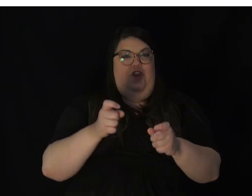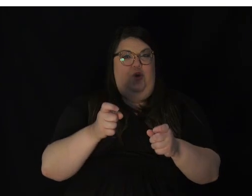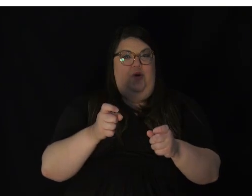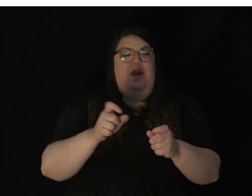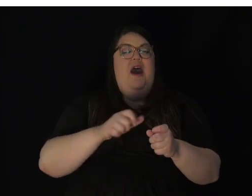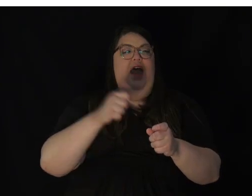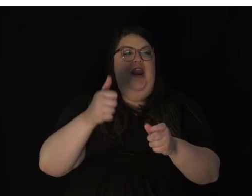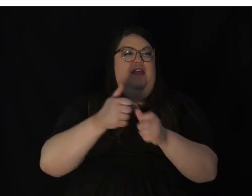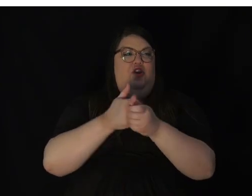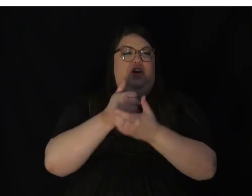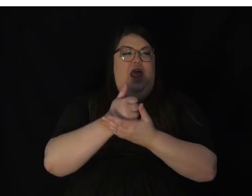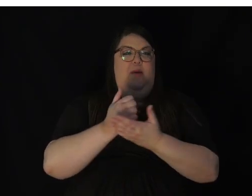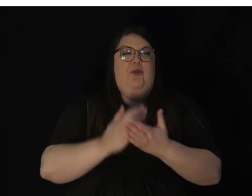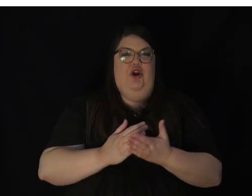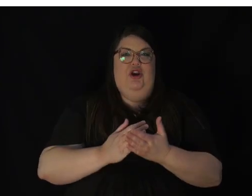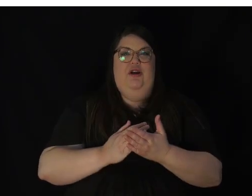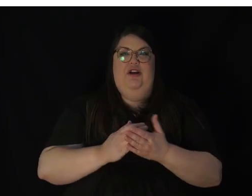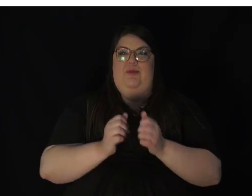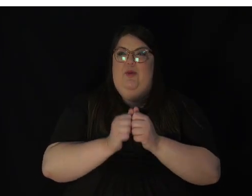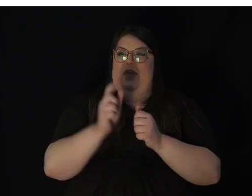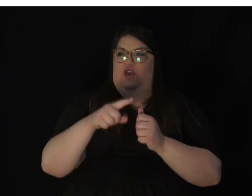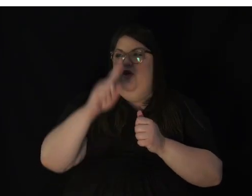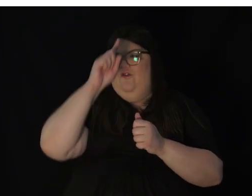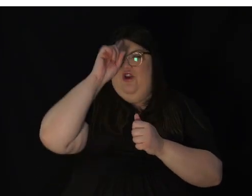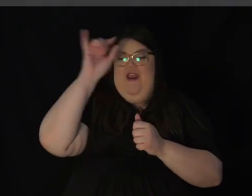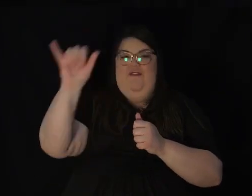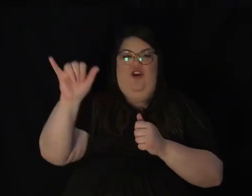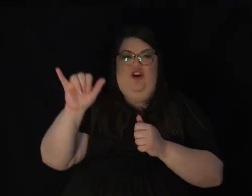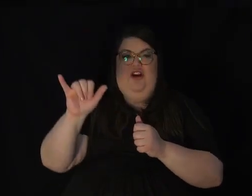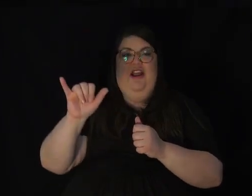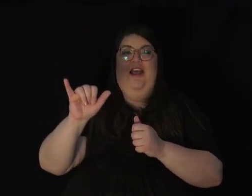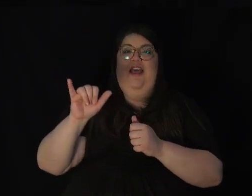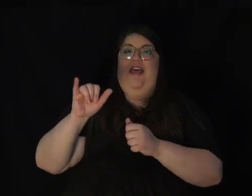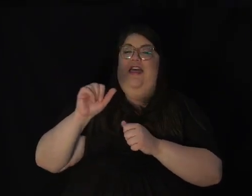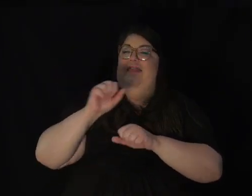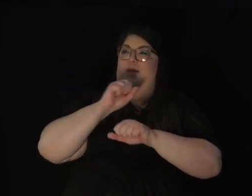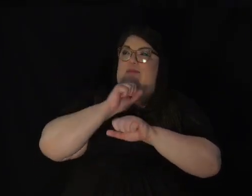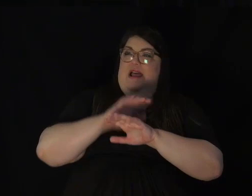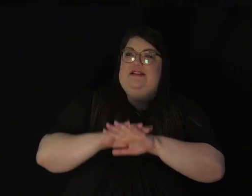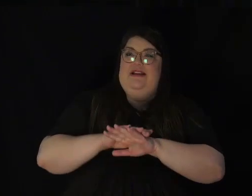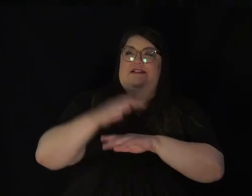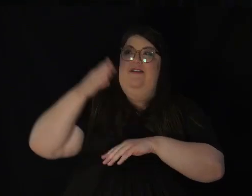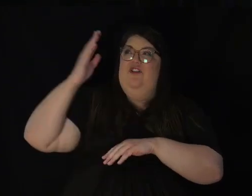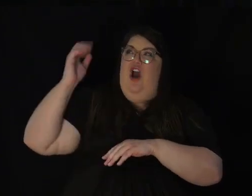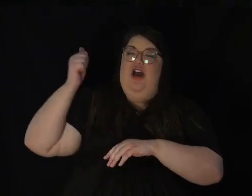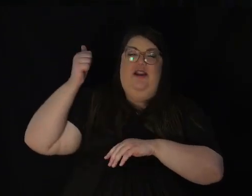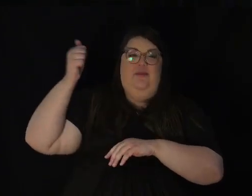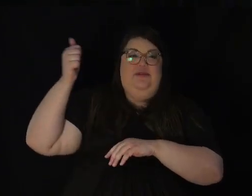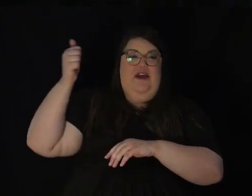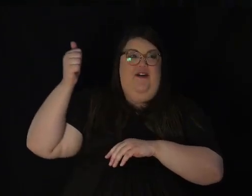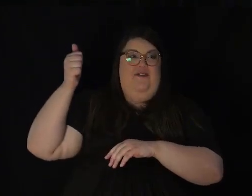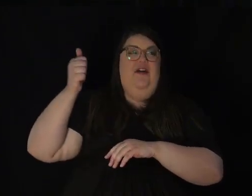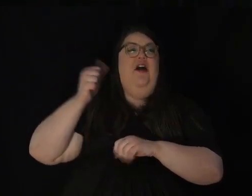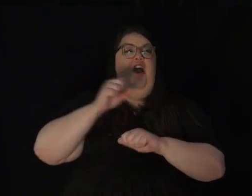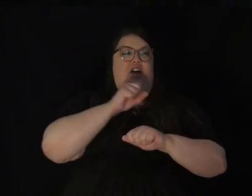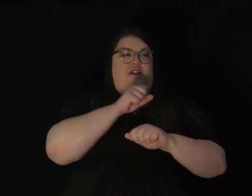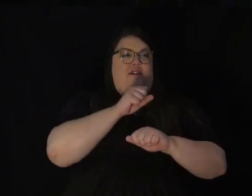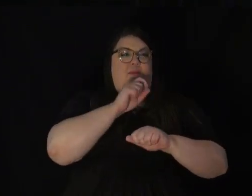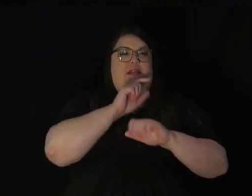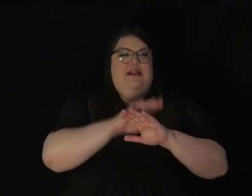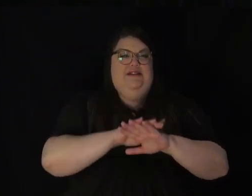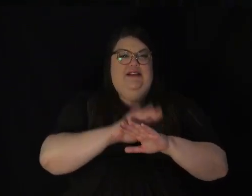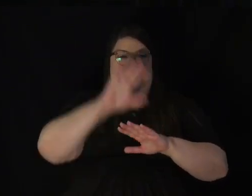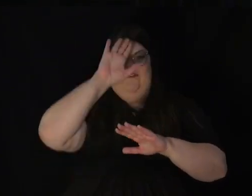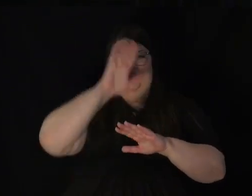another helper to be with you forever. The blessings of God himself are the blessings of the Son, Jesus Christ, and